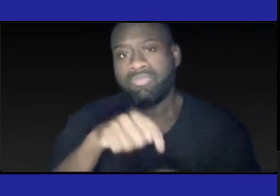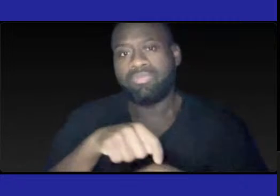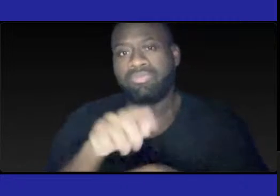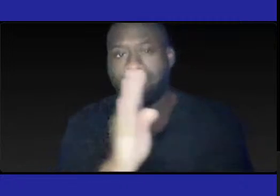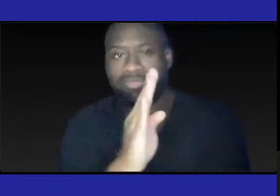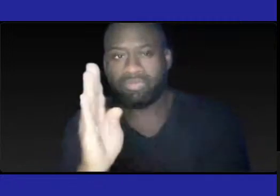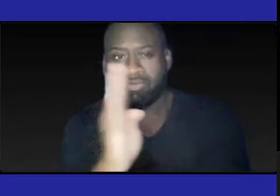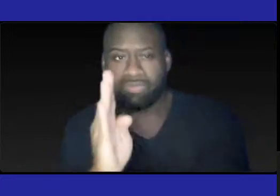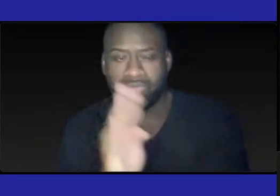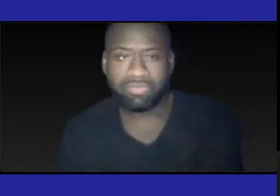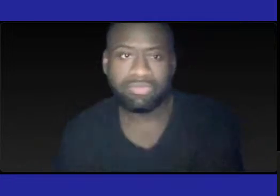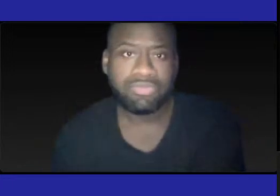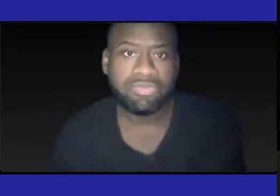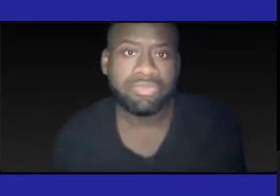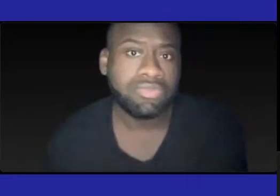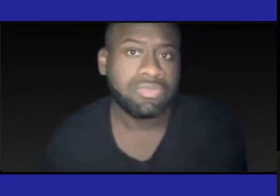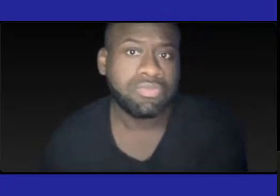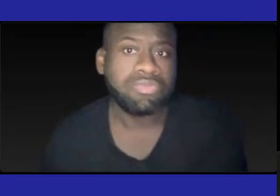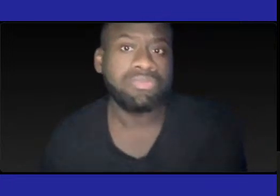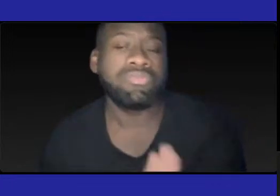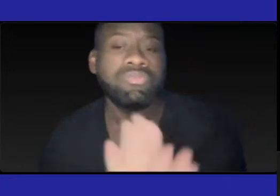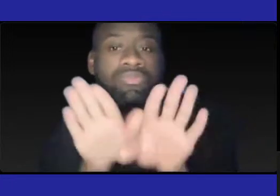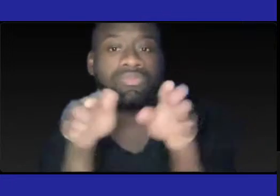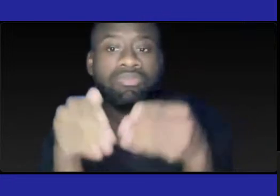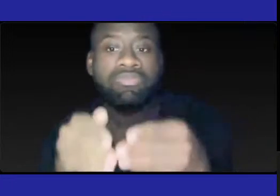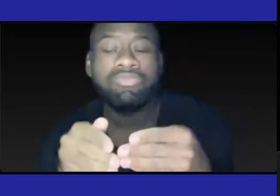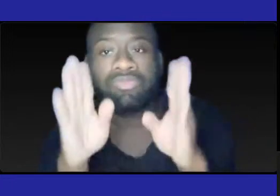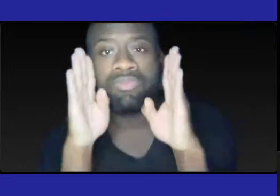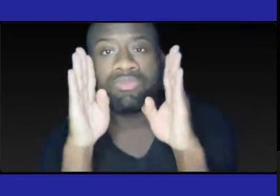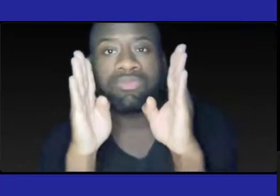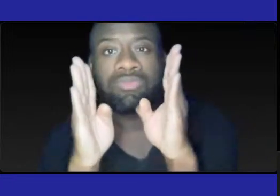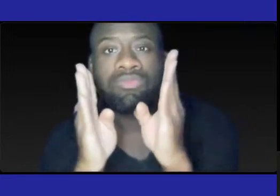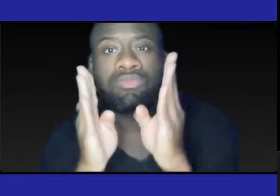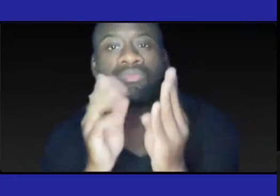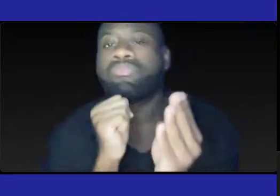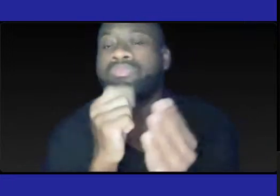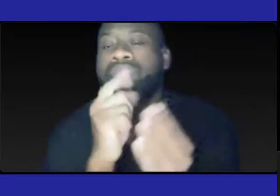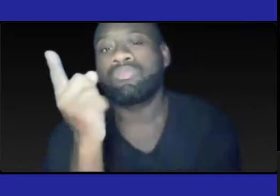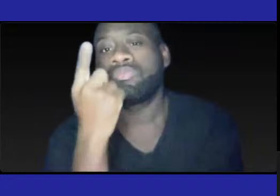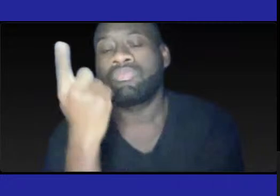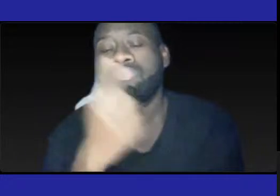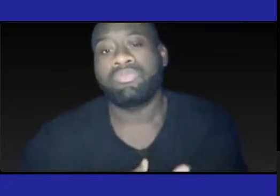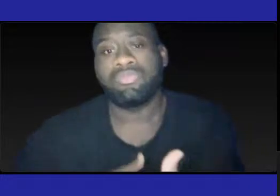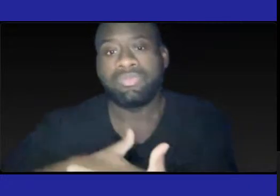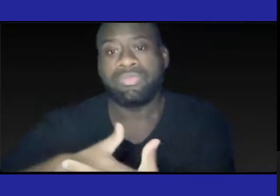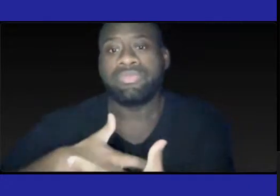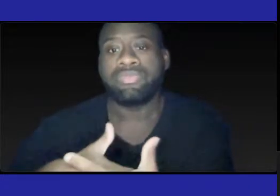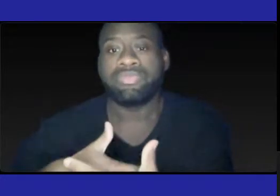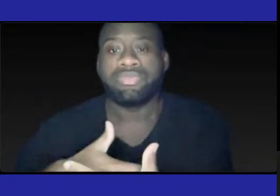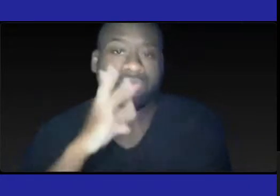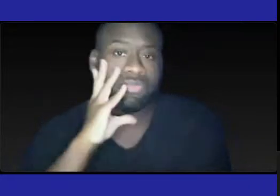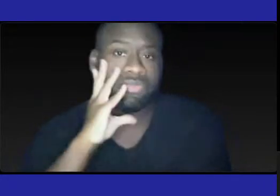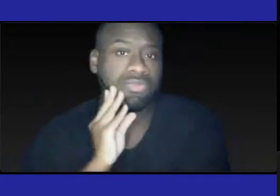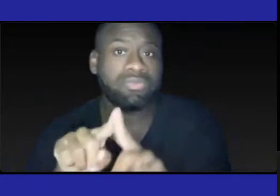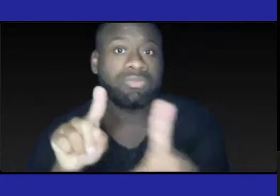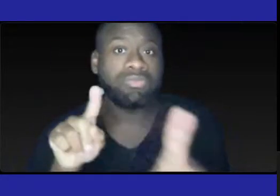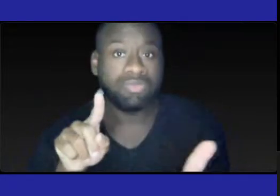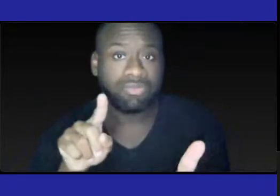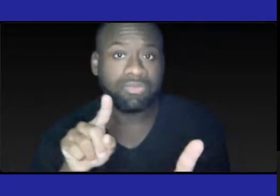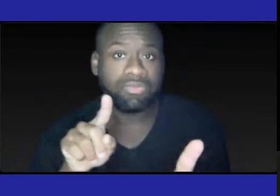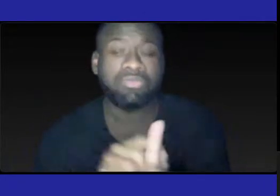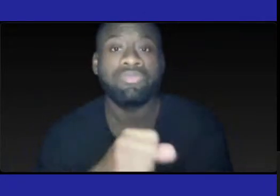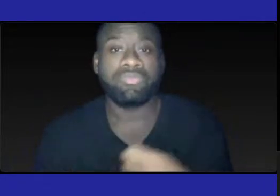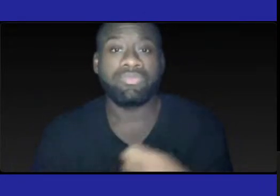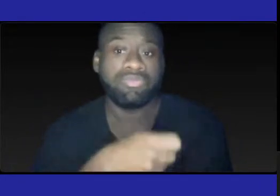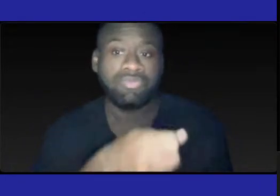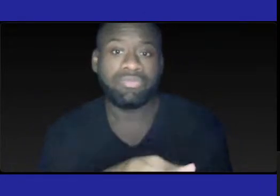we're really taking a much more focused look, not only at the pregnancy episode, but certainly in the year and